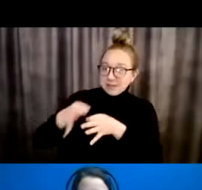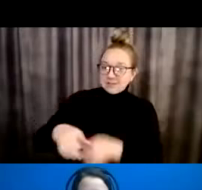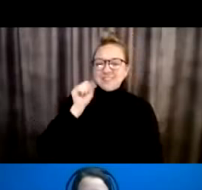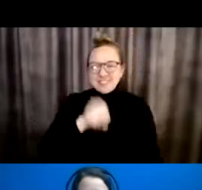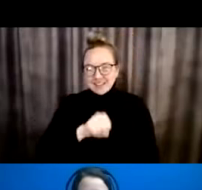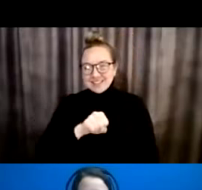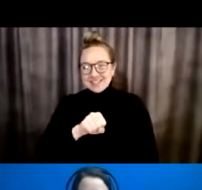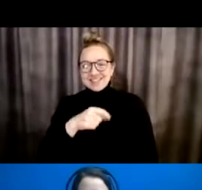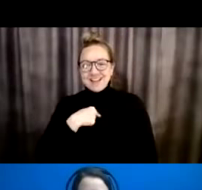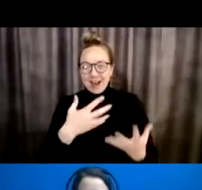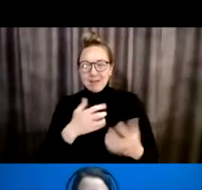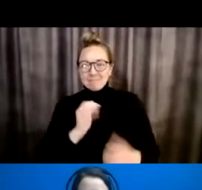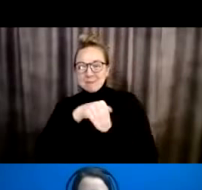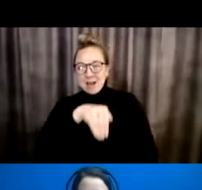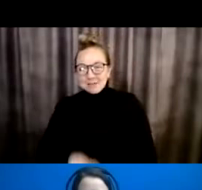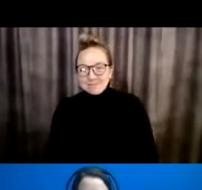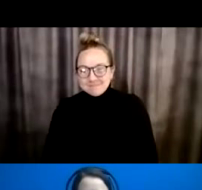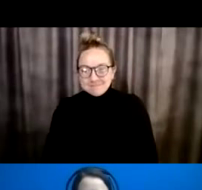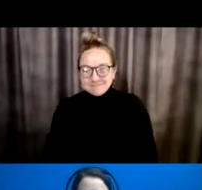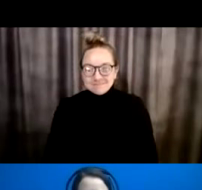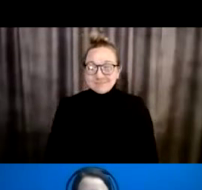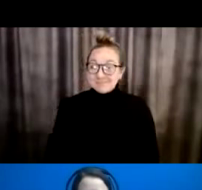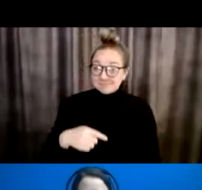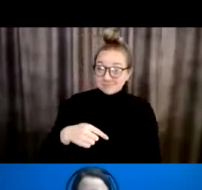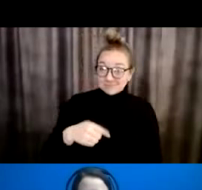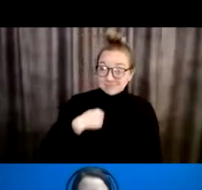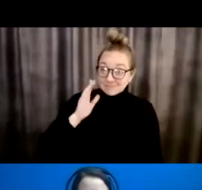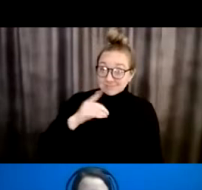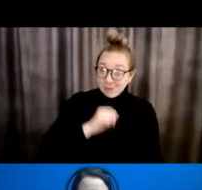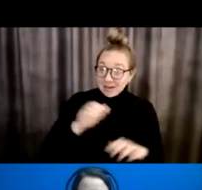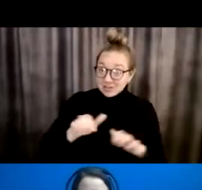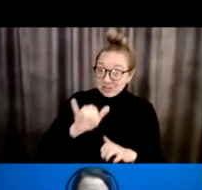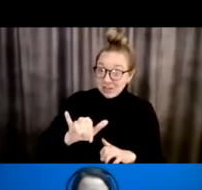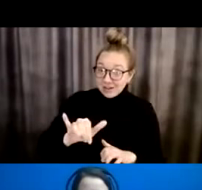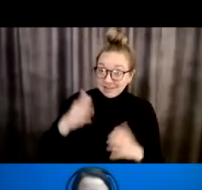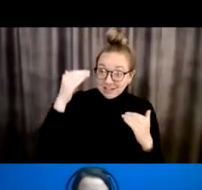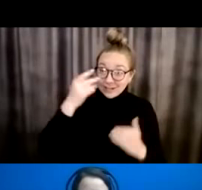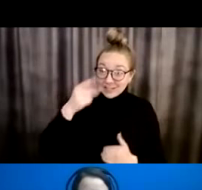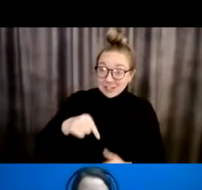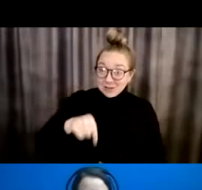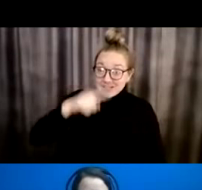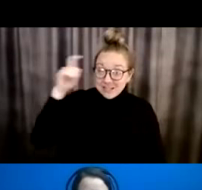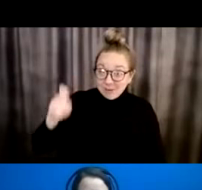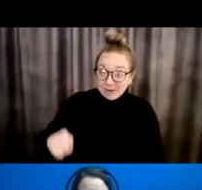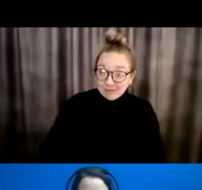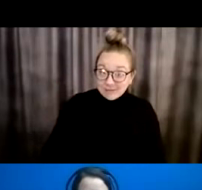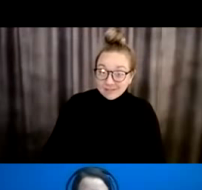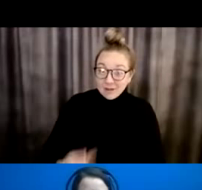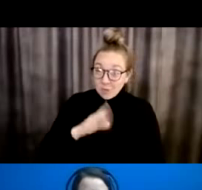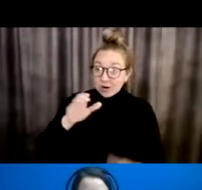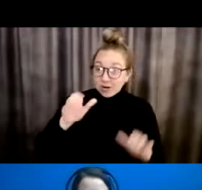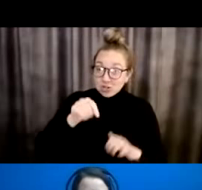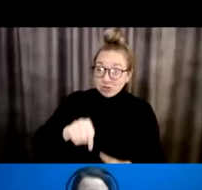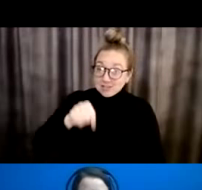in. All right. I'm holding you all to it. We're talking about it here. I'm seeing the ins. We're gonna do